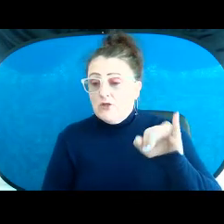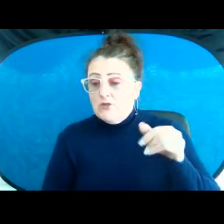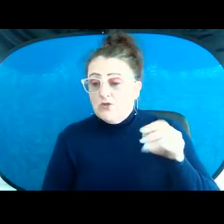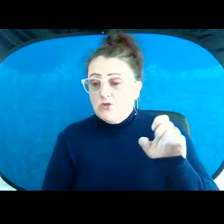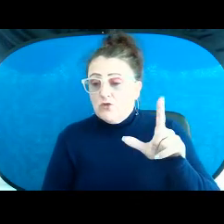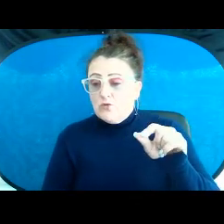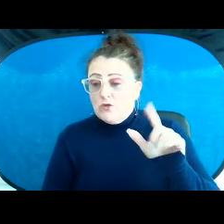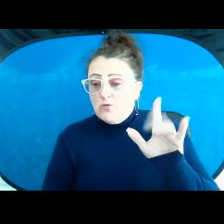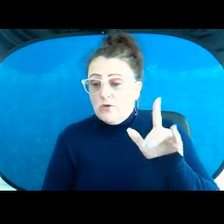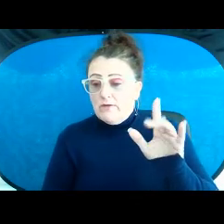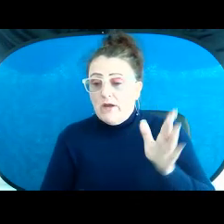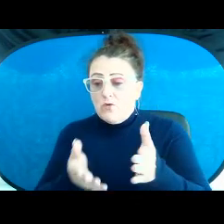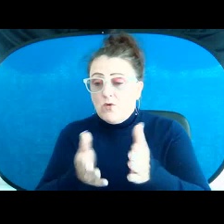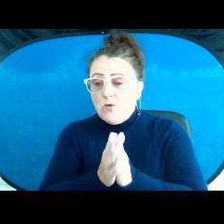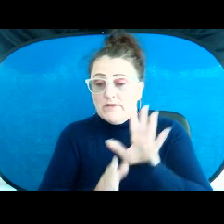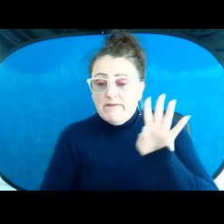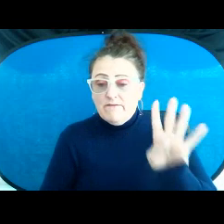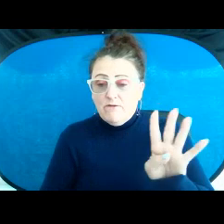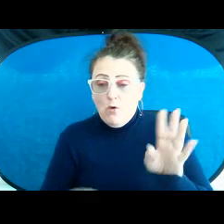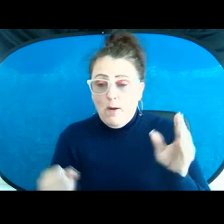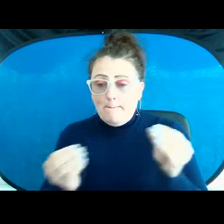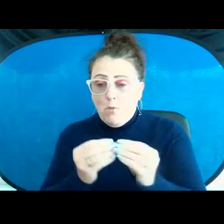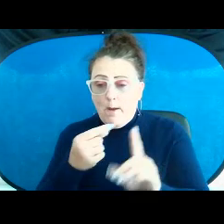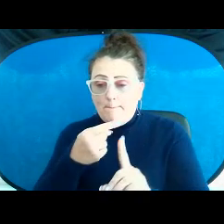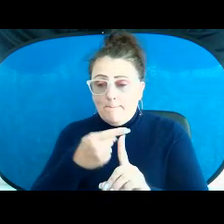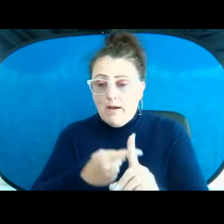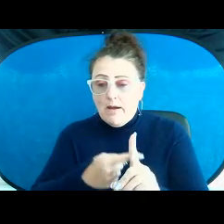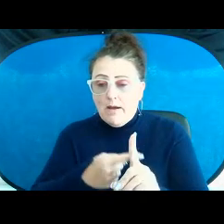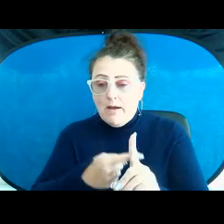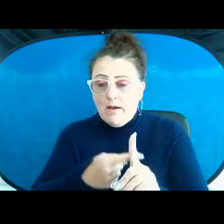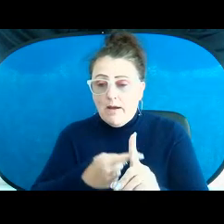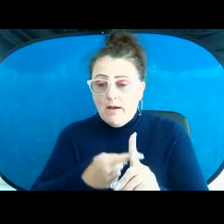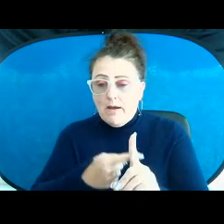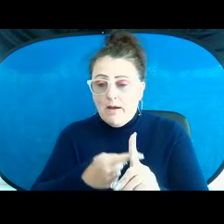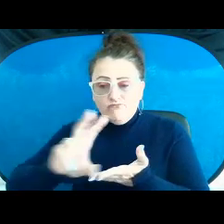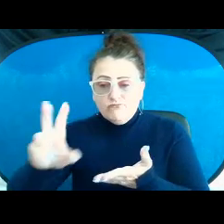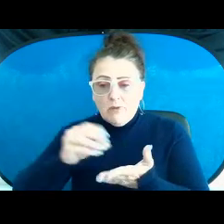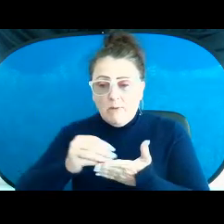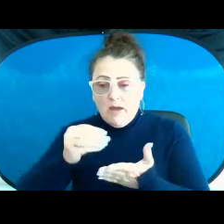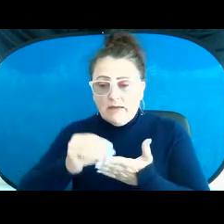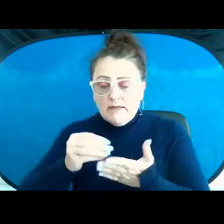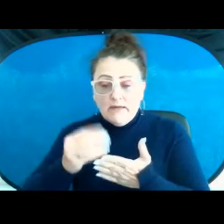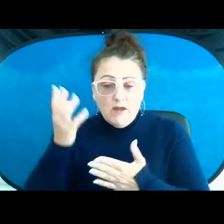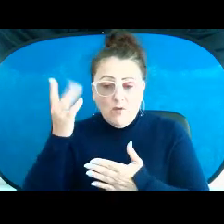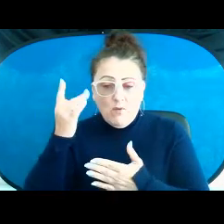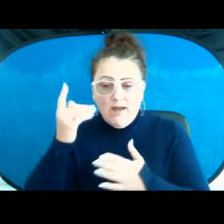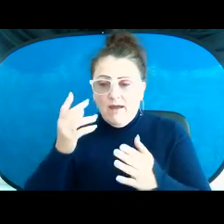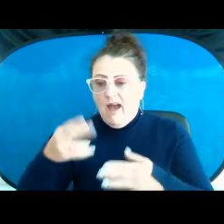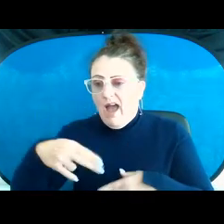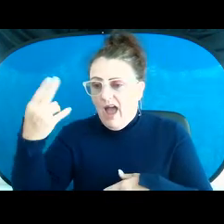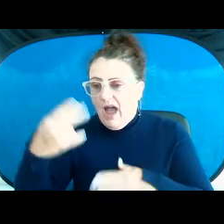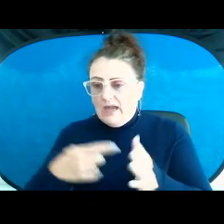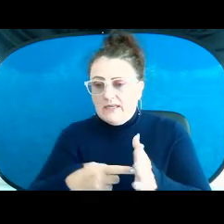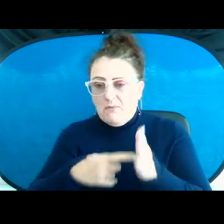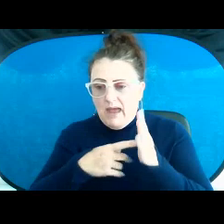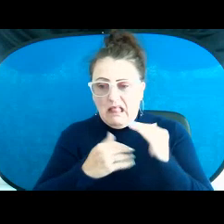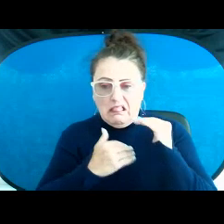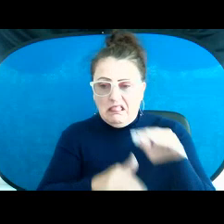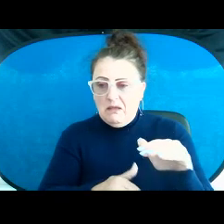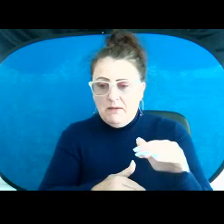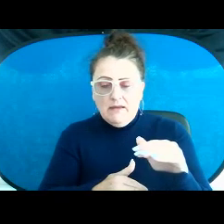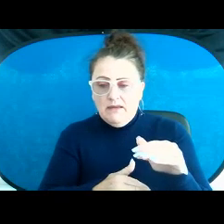Caltrans requested 4 additional months to allocate construction funds for each project due to high demand and limited supply of equipment